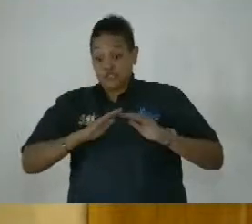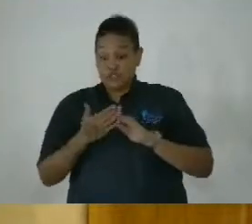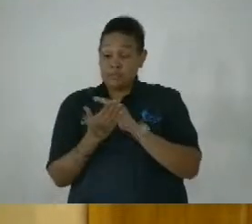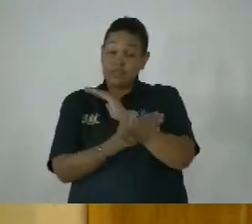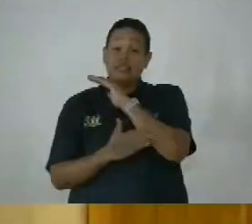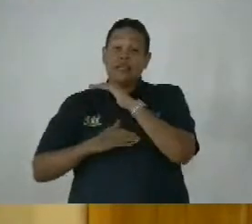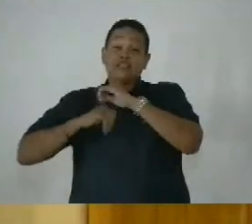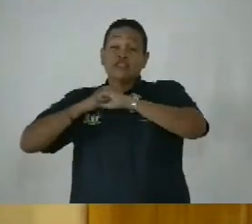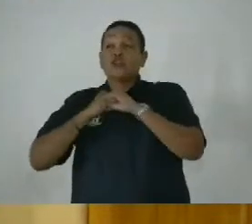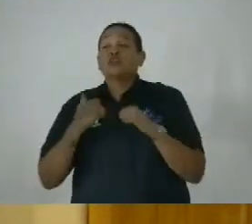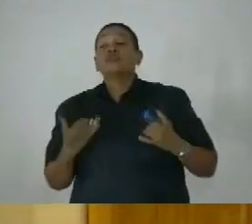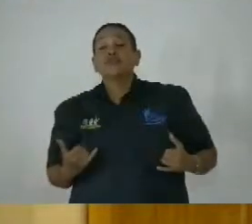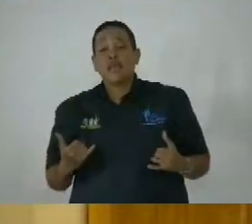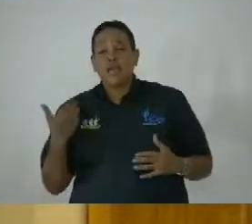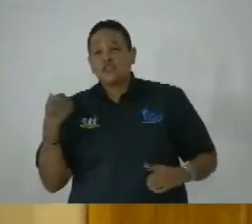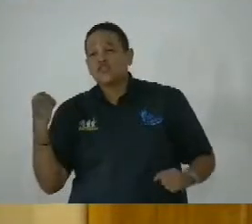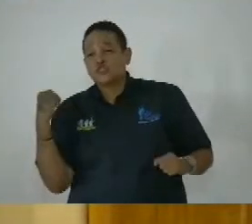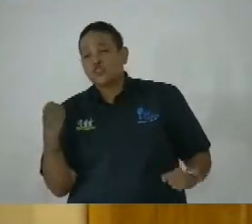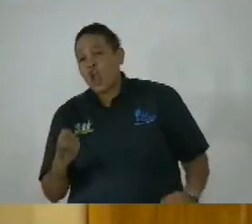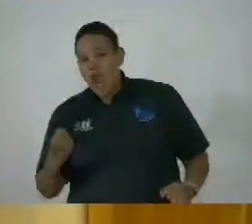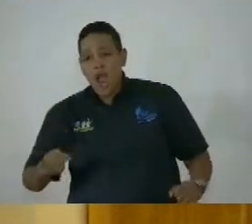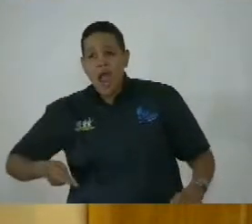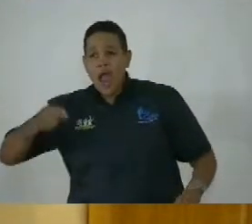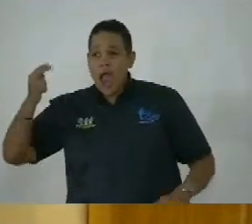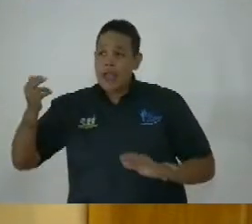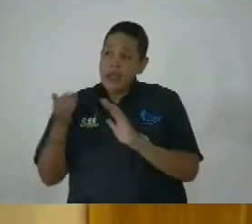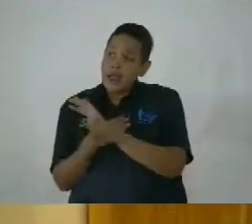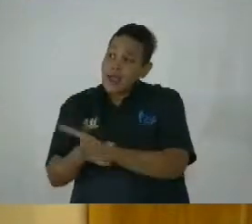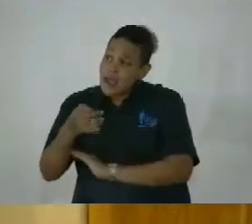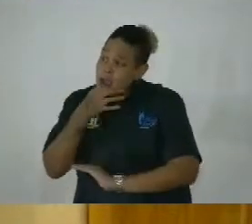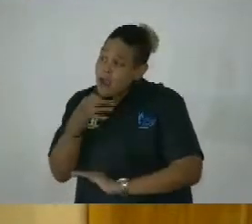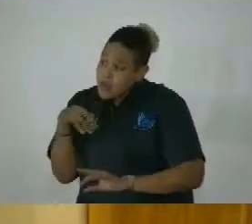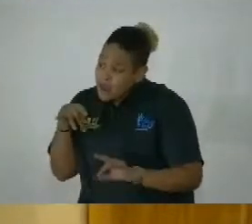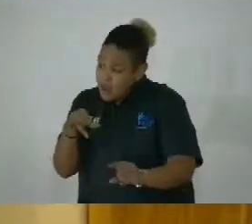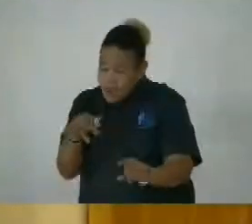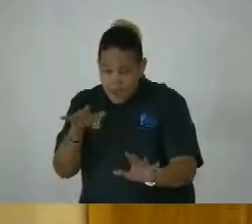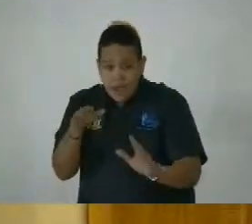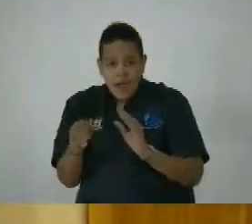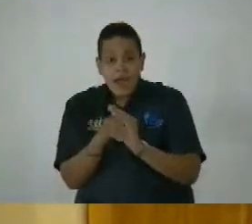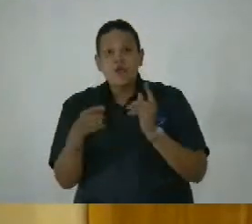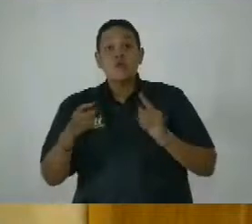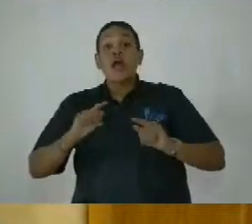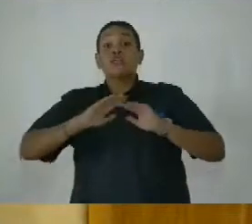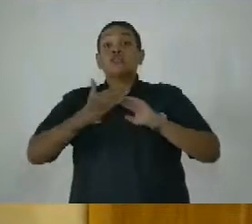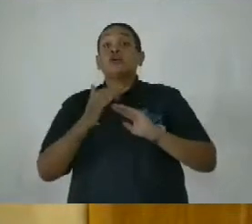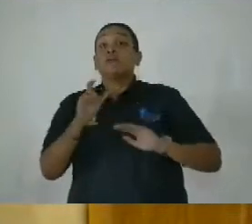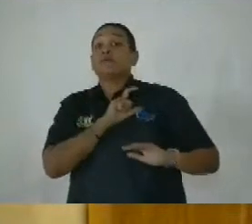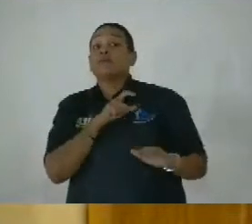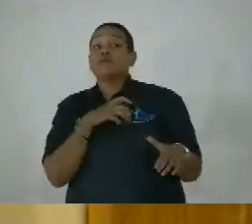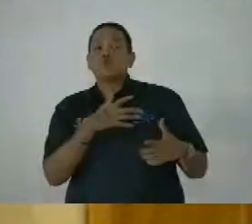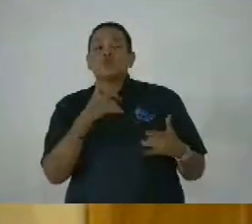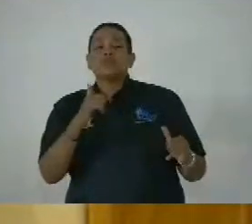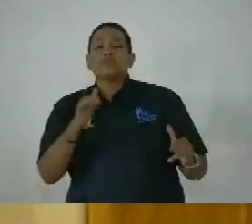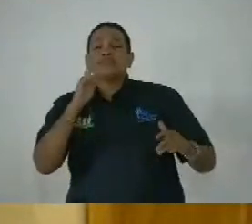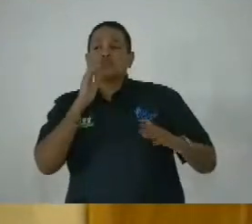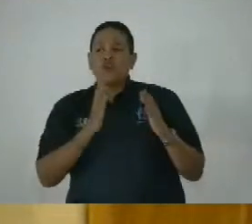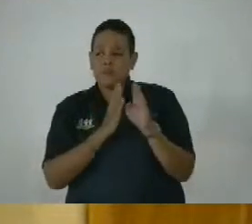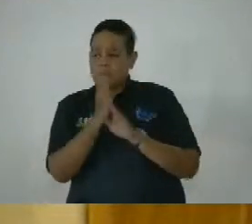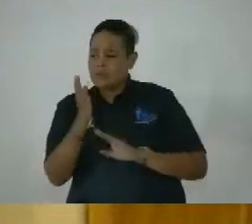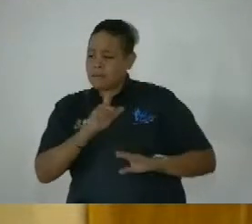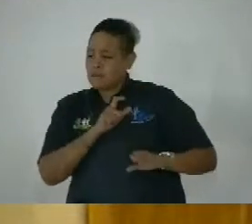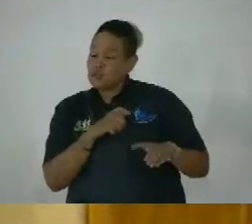national security today. Strong, highly competent, efficient. While the Jamaica Constable Force remains our principal law